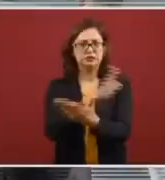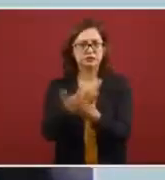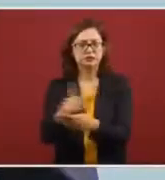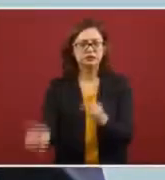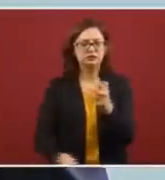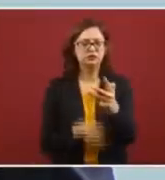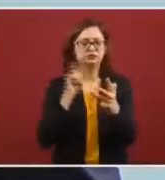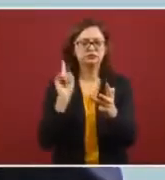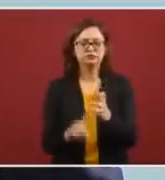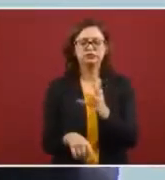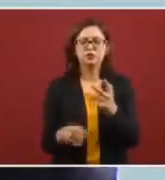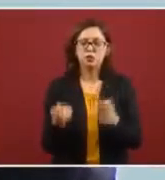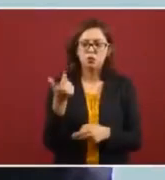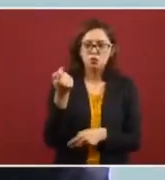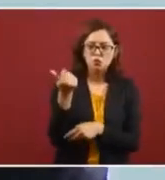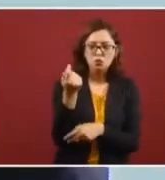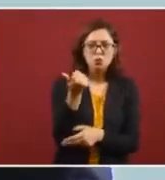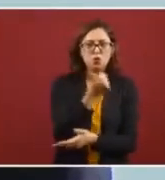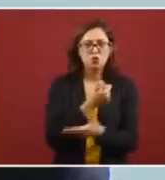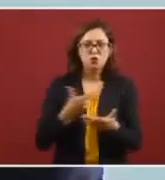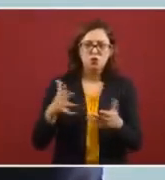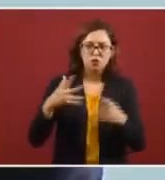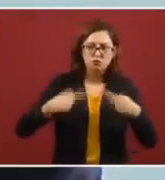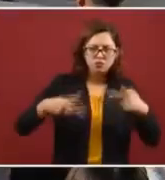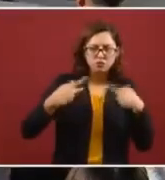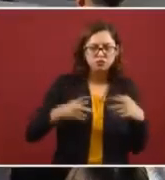2019. So the index of development